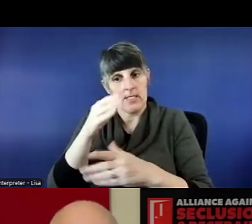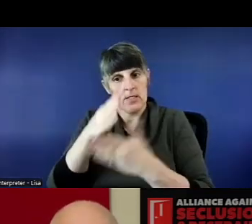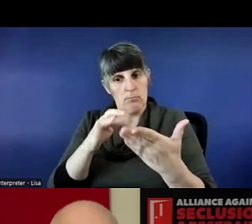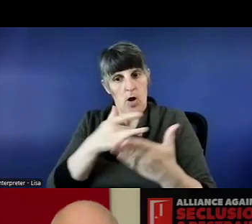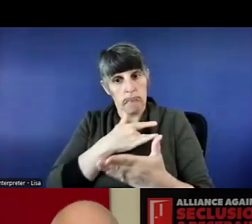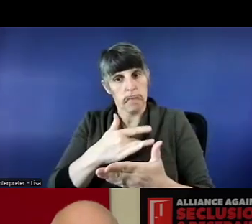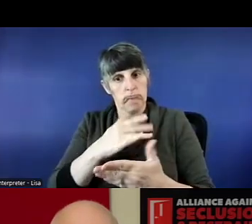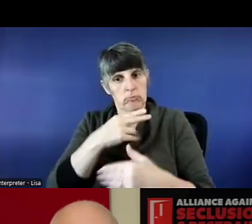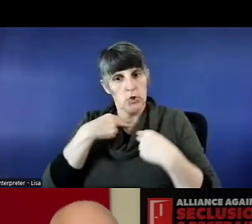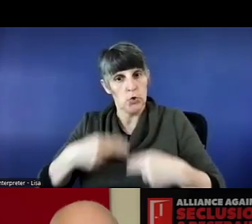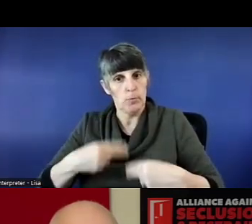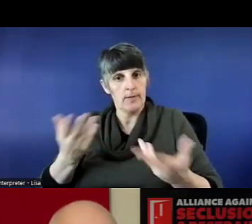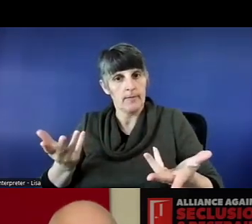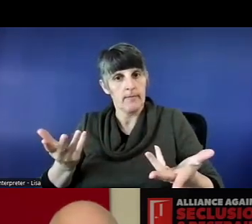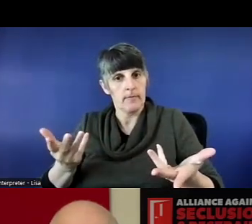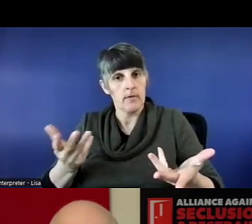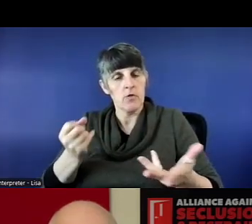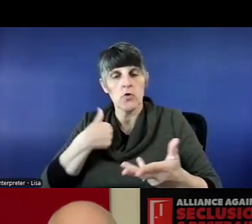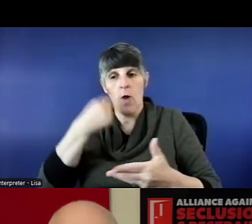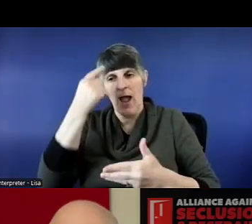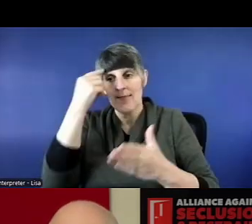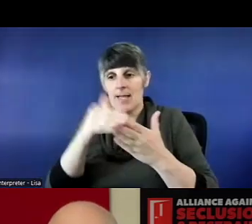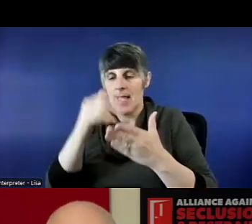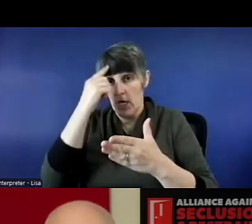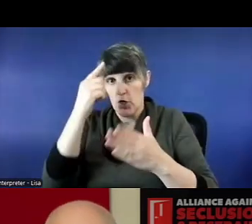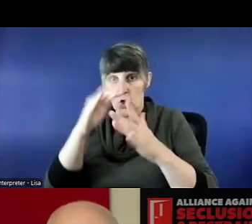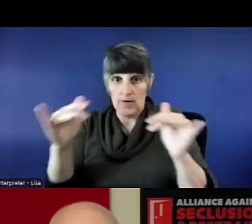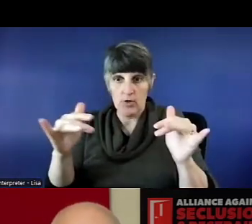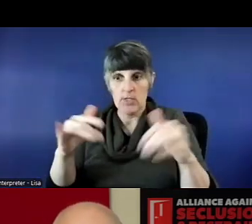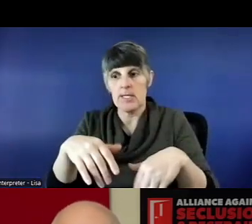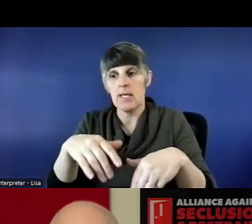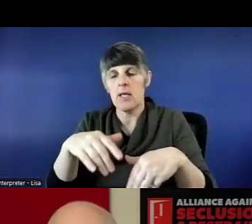human condition. So I think, again, neurodiversity